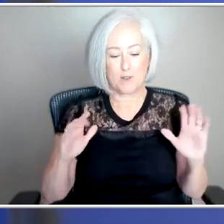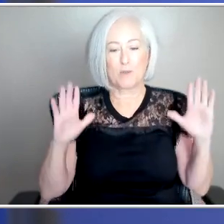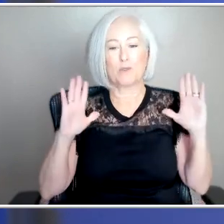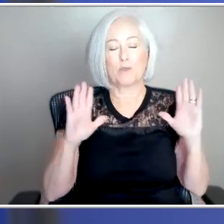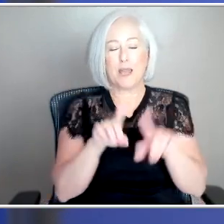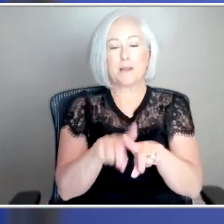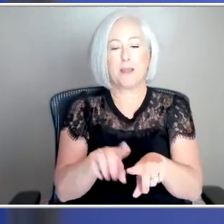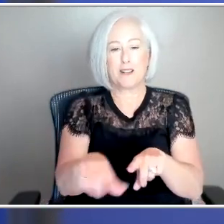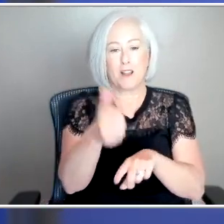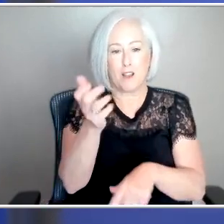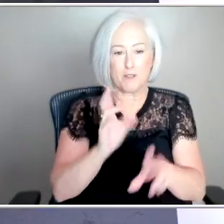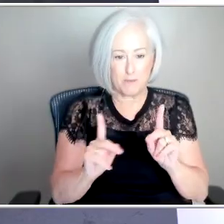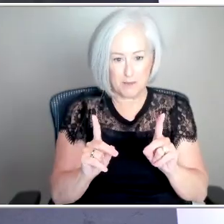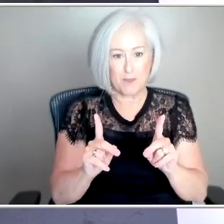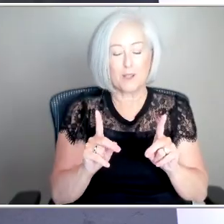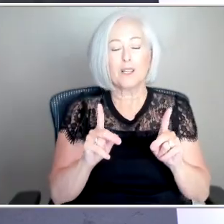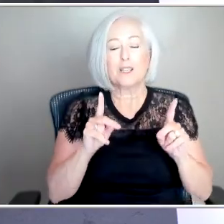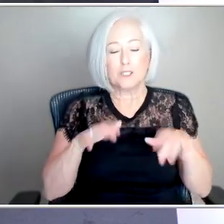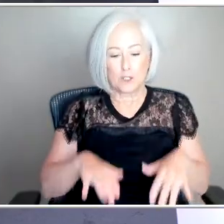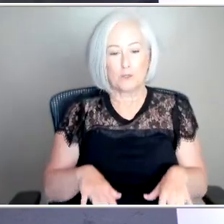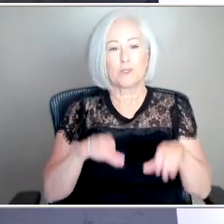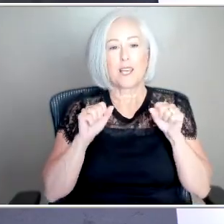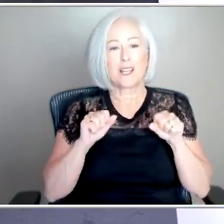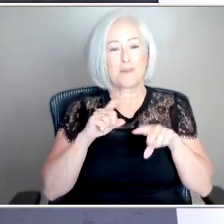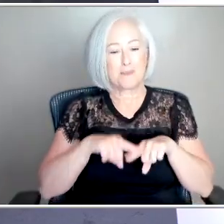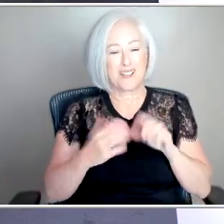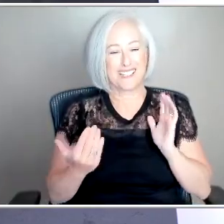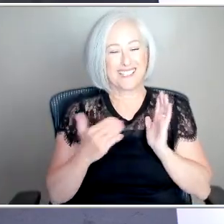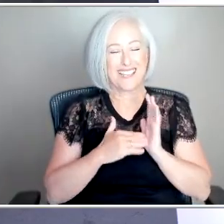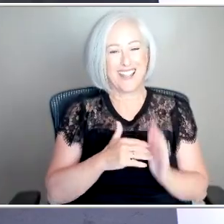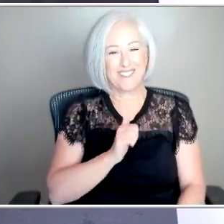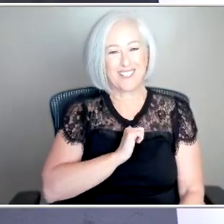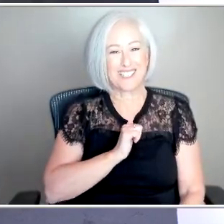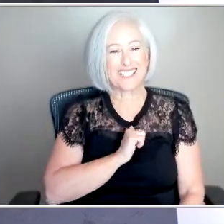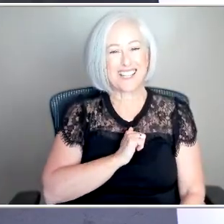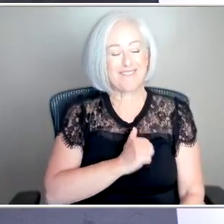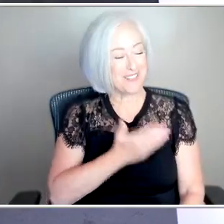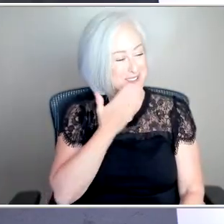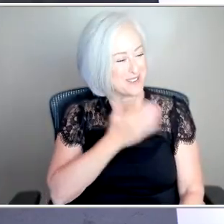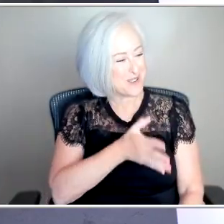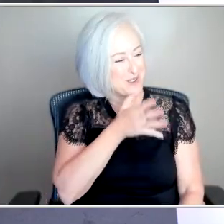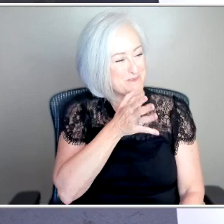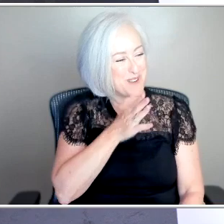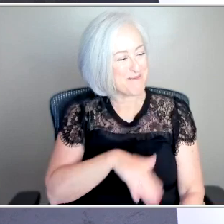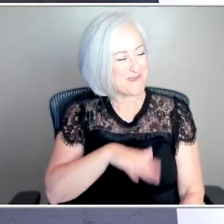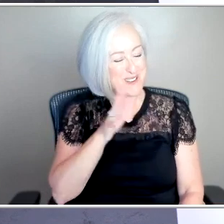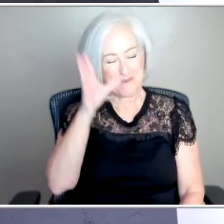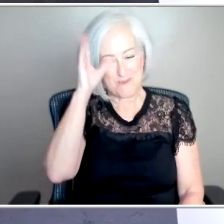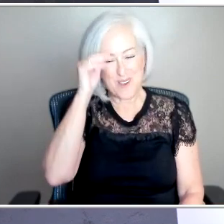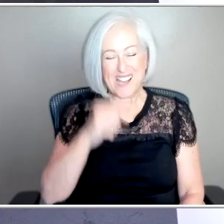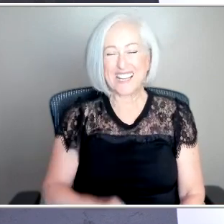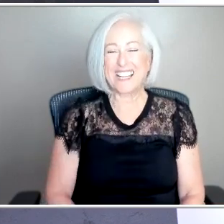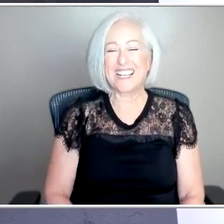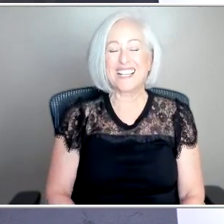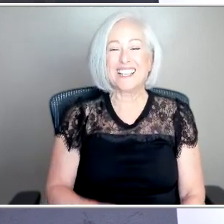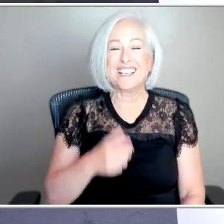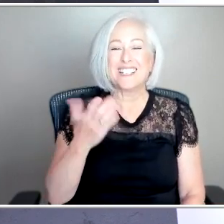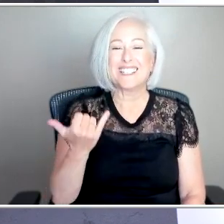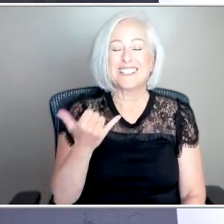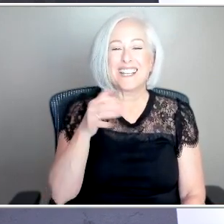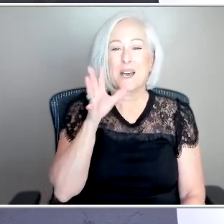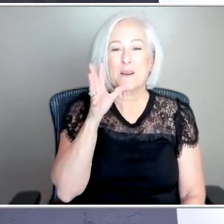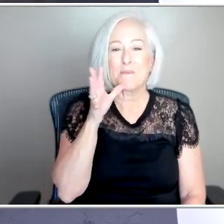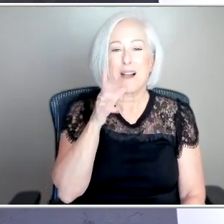better for yourself. Oh, you got a good kid right there. You raised a good one, Mom. Okay, so I'm going to let you give us kind of our